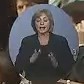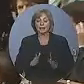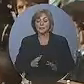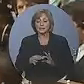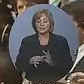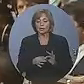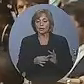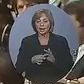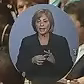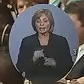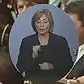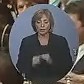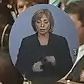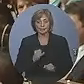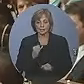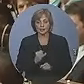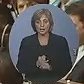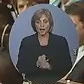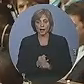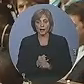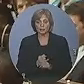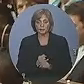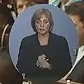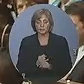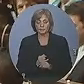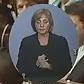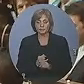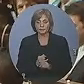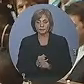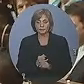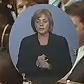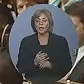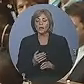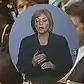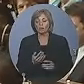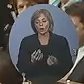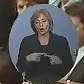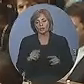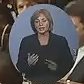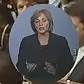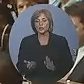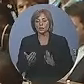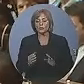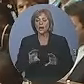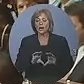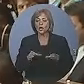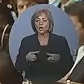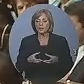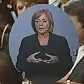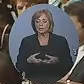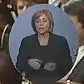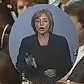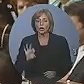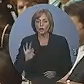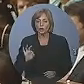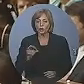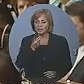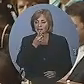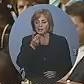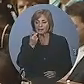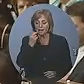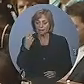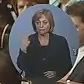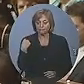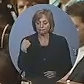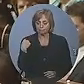committee on Thursday, December the 9th, and more than 10 times. She was incredibly clear that it was her decision not to give this particular